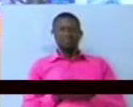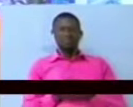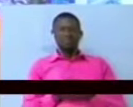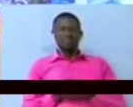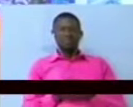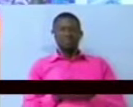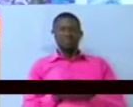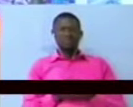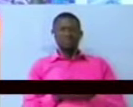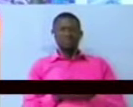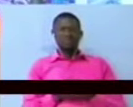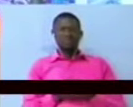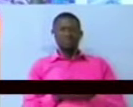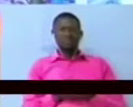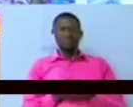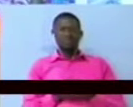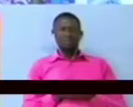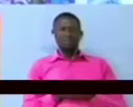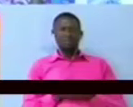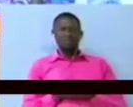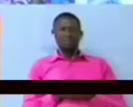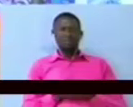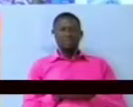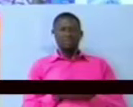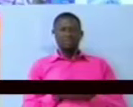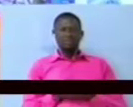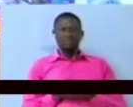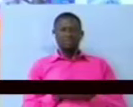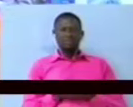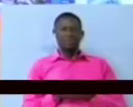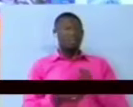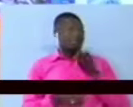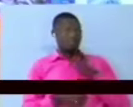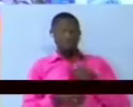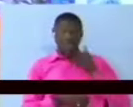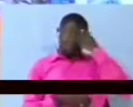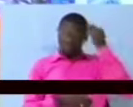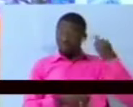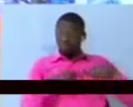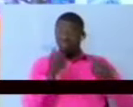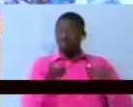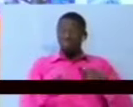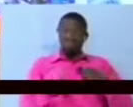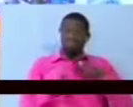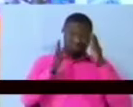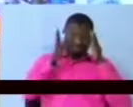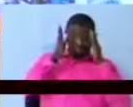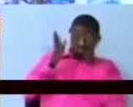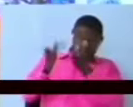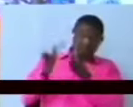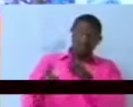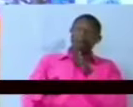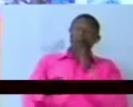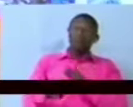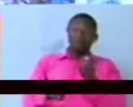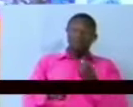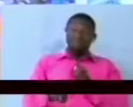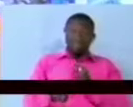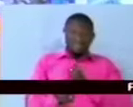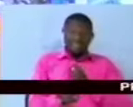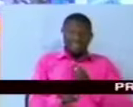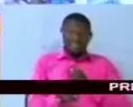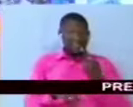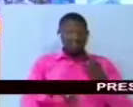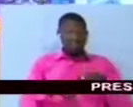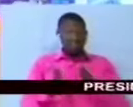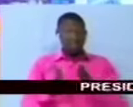ci ki parce que bobo situation am tital na ñep. Maybe they have forgotten me or their mind is all on that man because it was so terrible. Togu bu ne